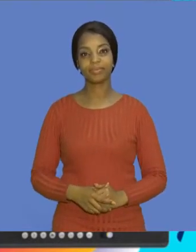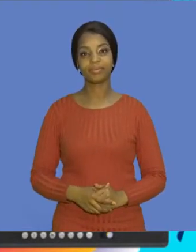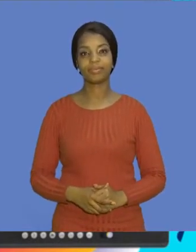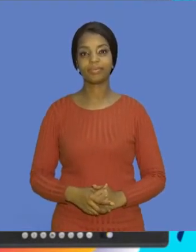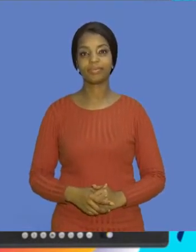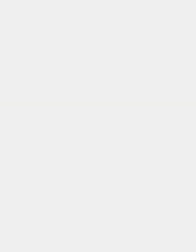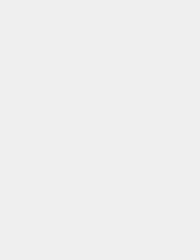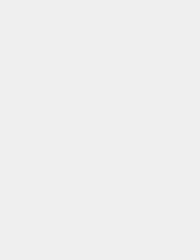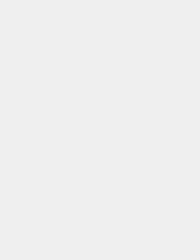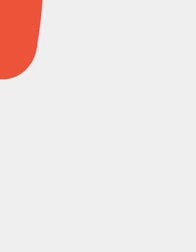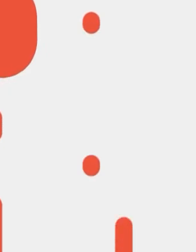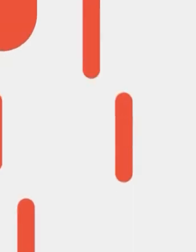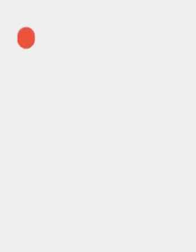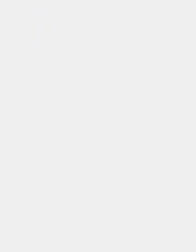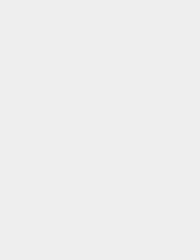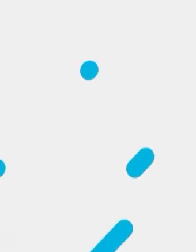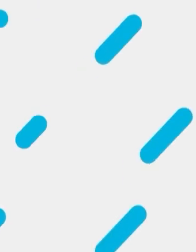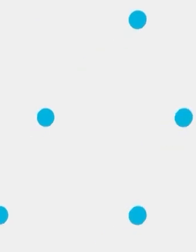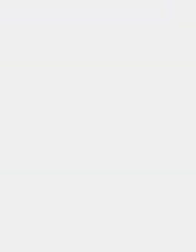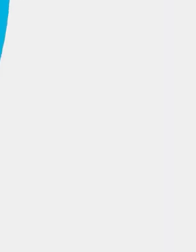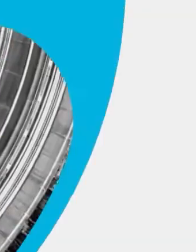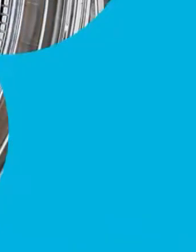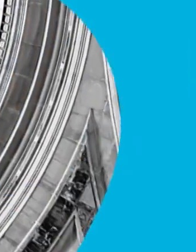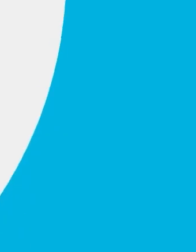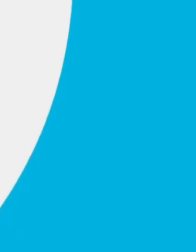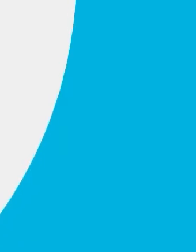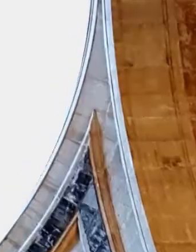Stay tuned.